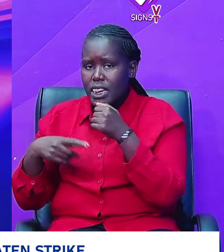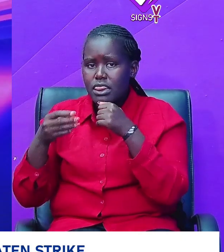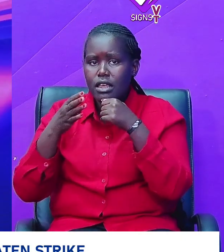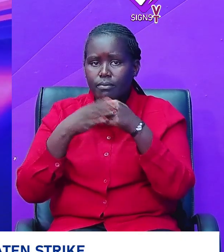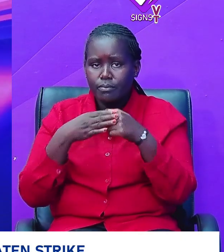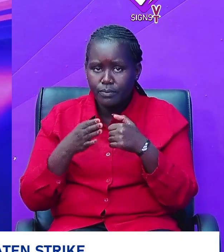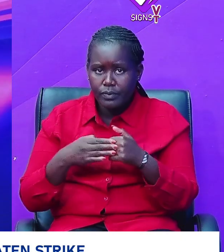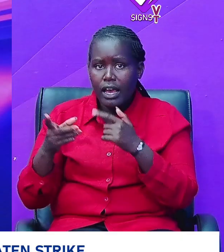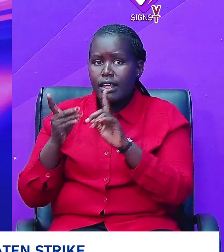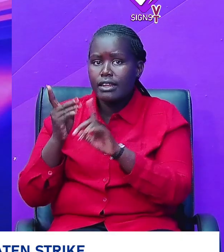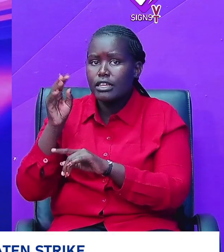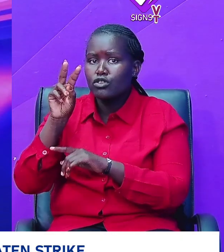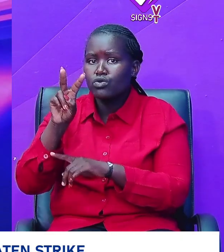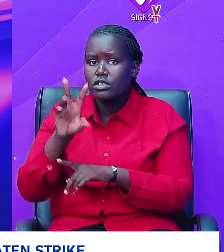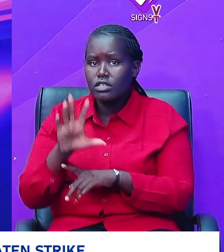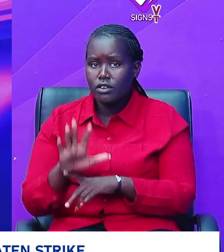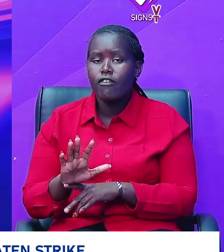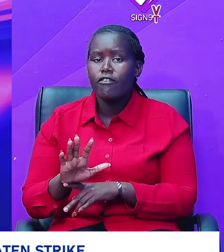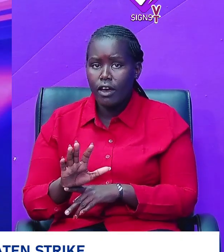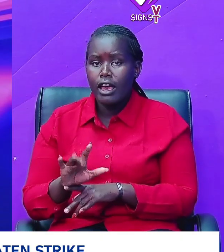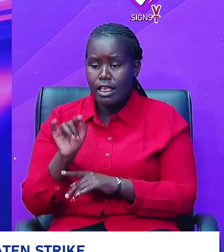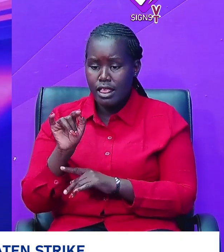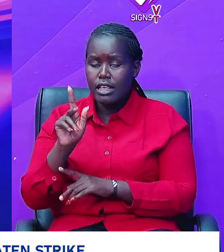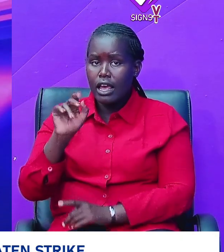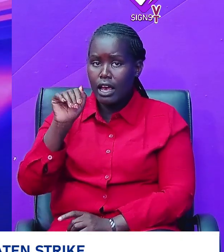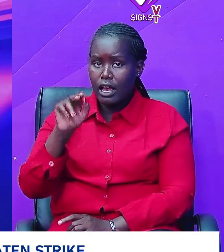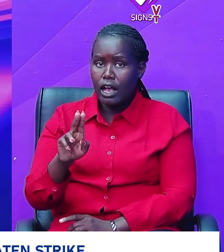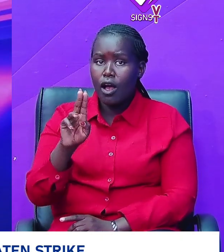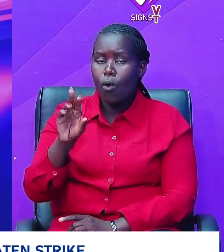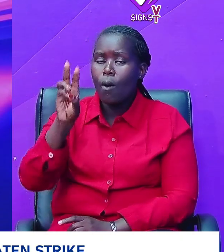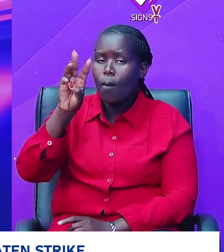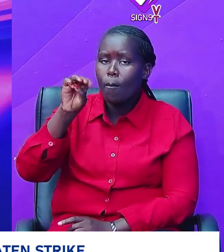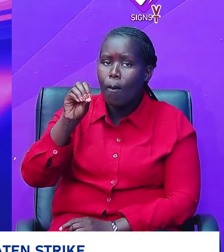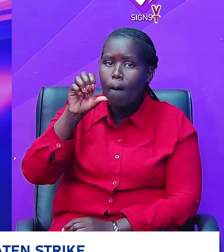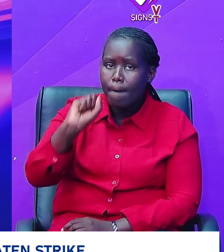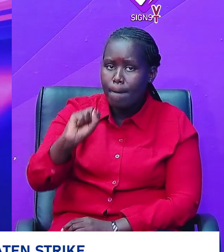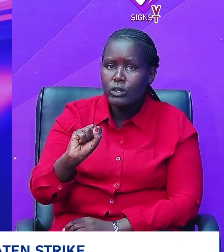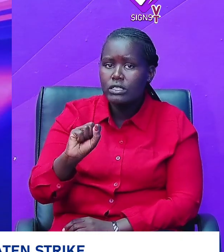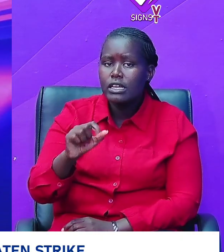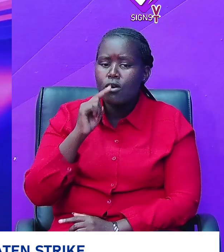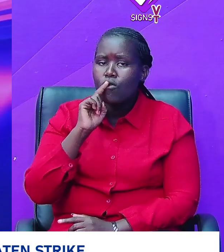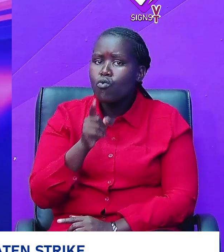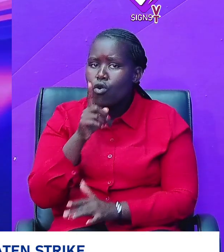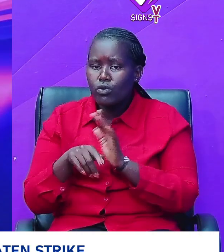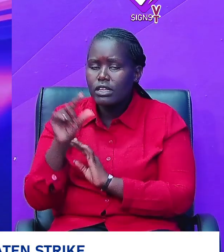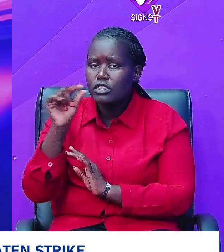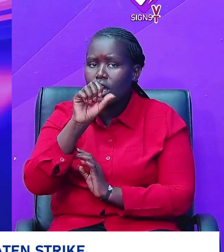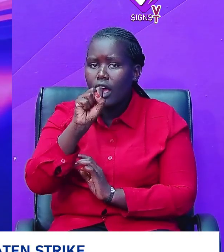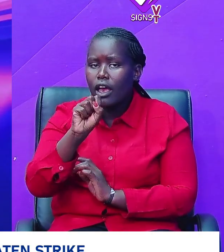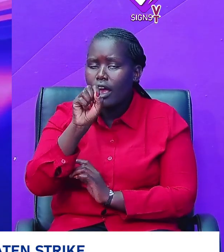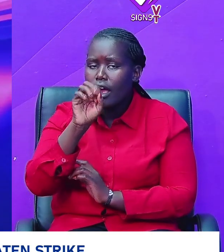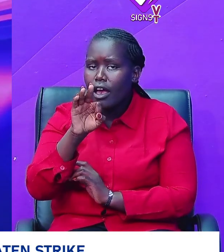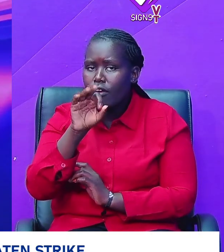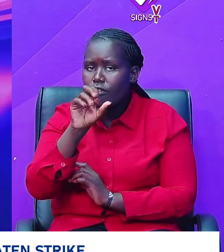2025, KAWU Secretary General Mos Ndiema warned that the GFS transfer is